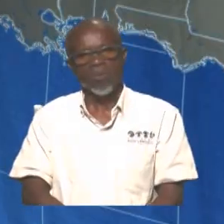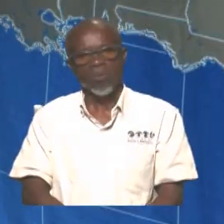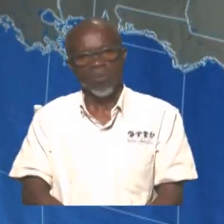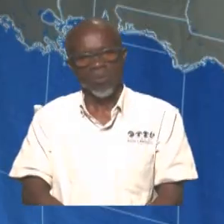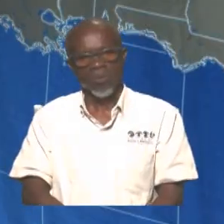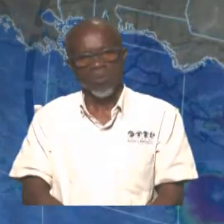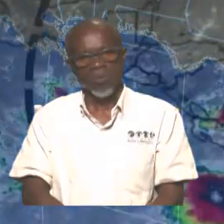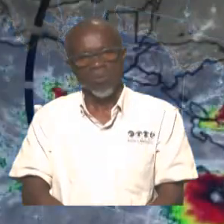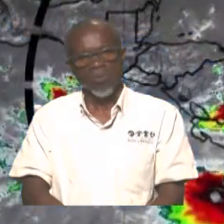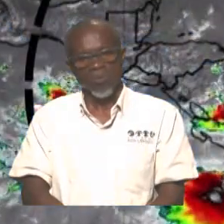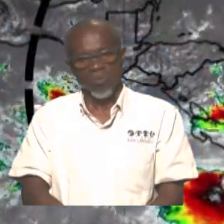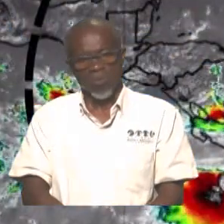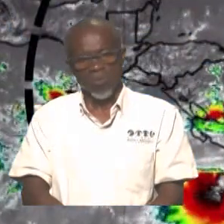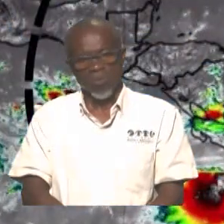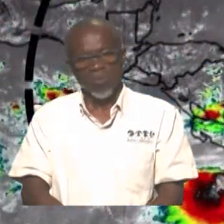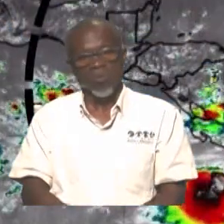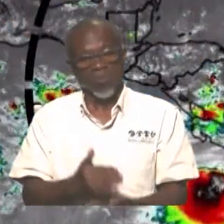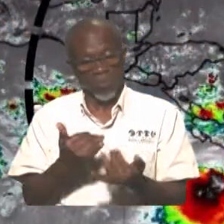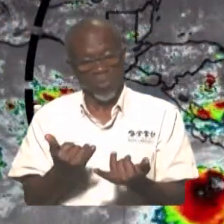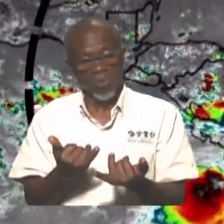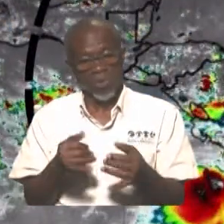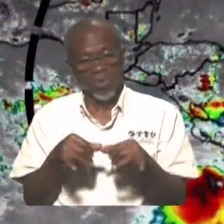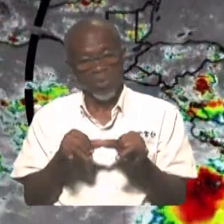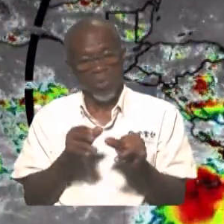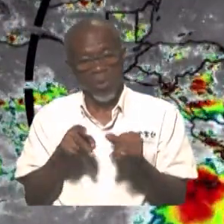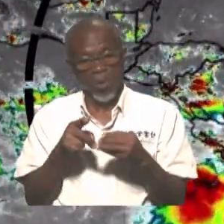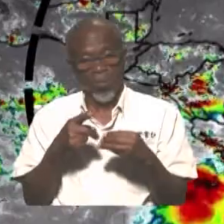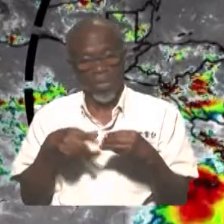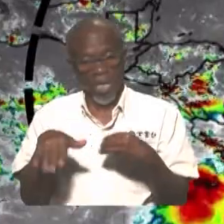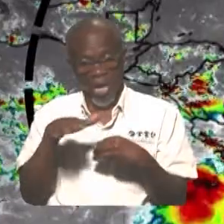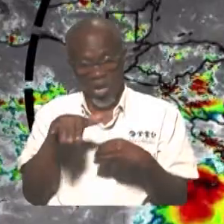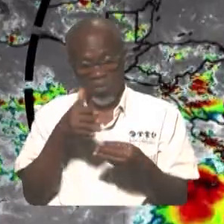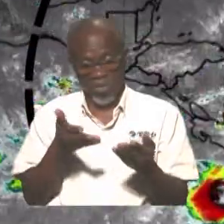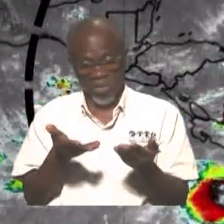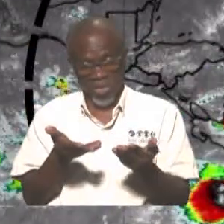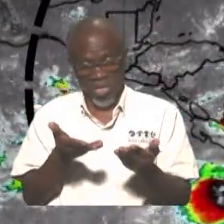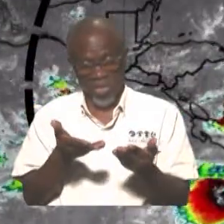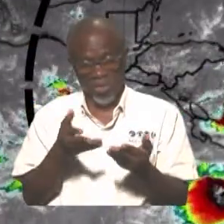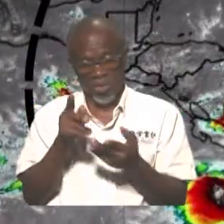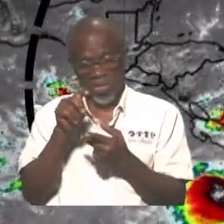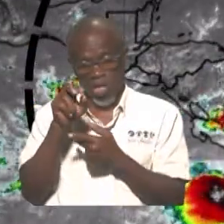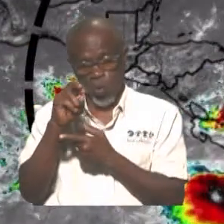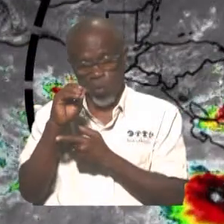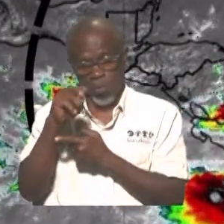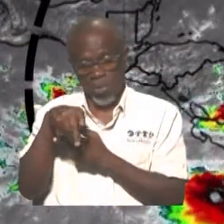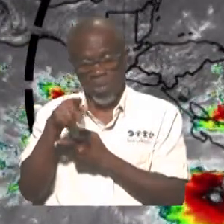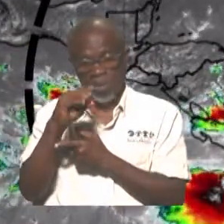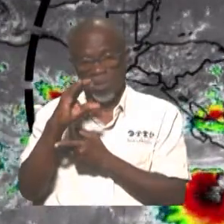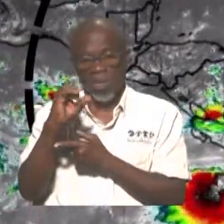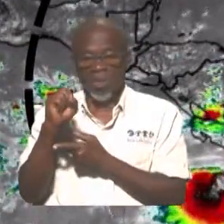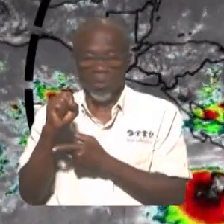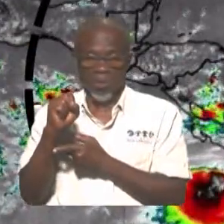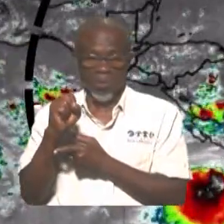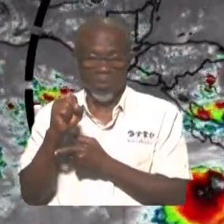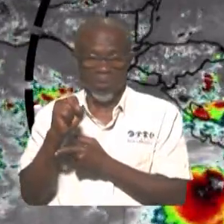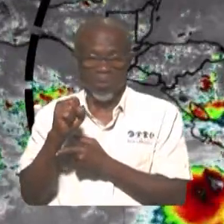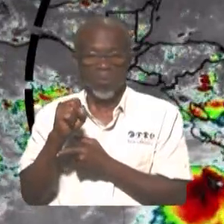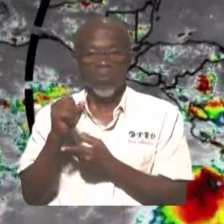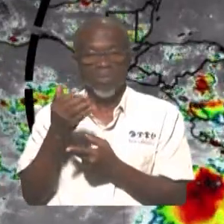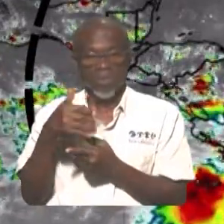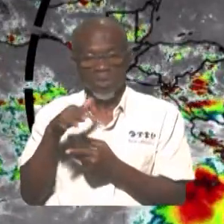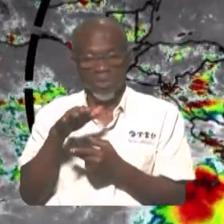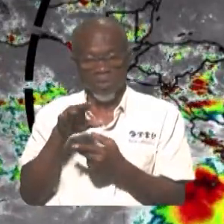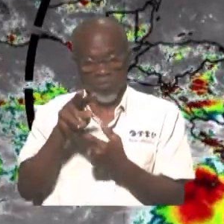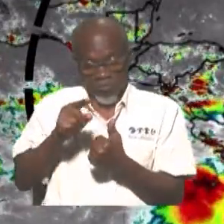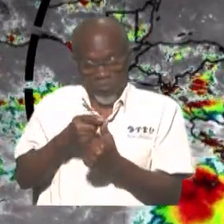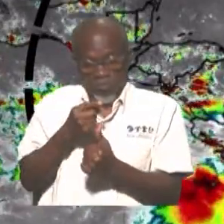Scotia, Canada. Now let's talk about the tropics. The first tropical wave continues to hold a 60% chance of